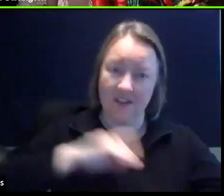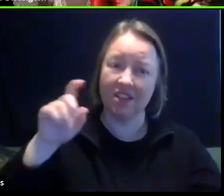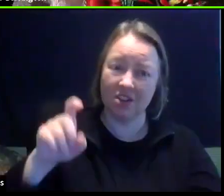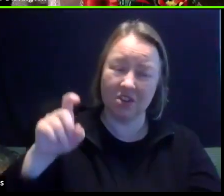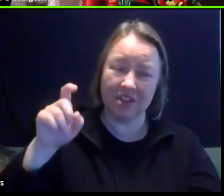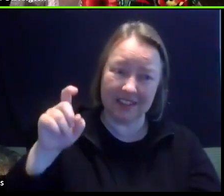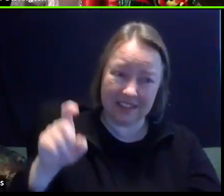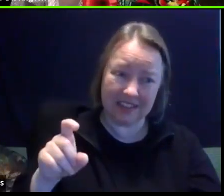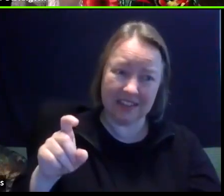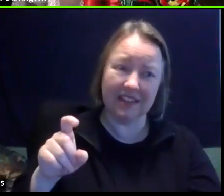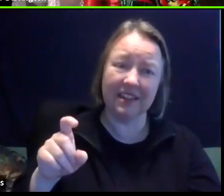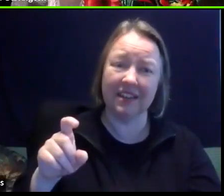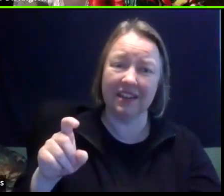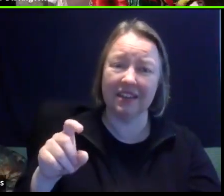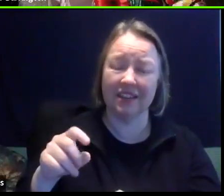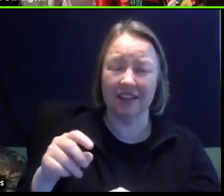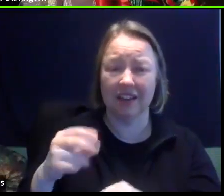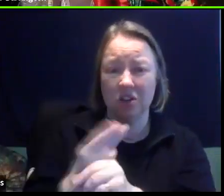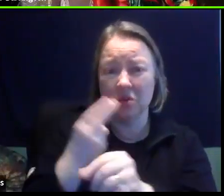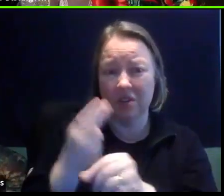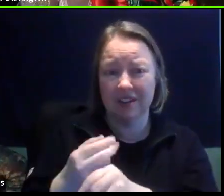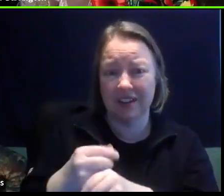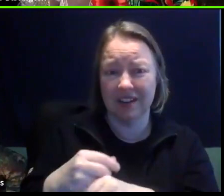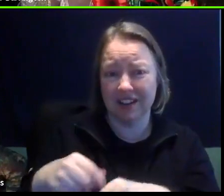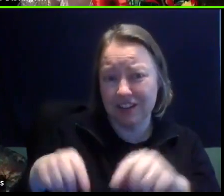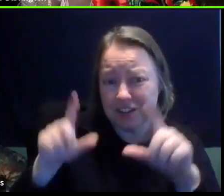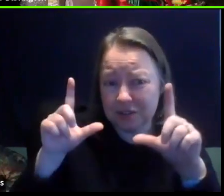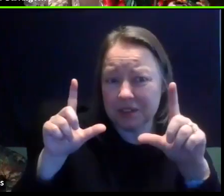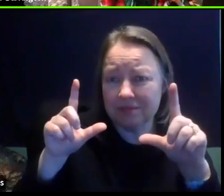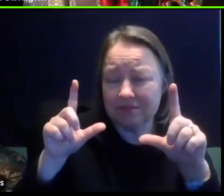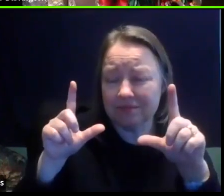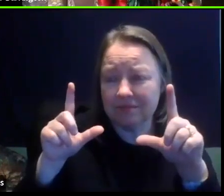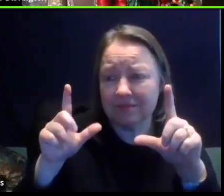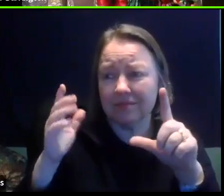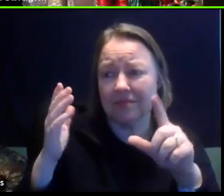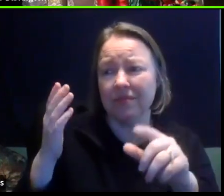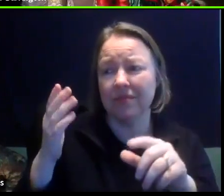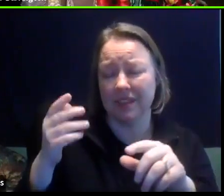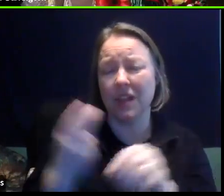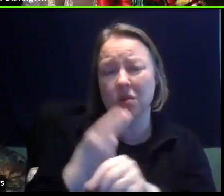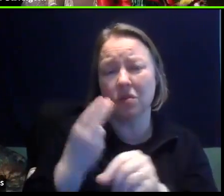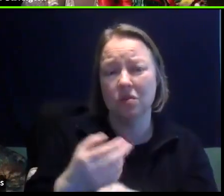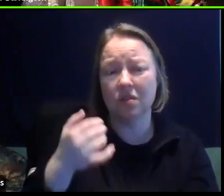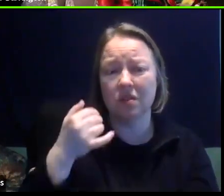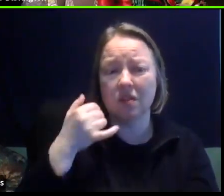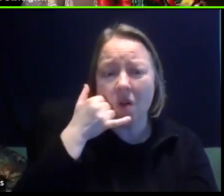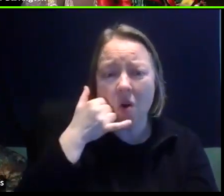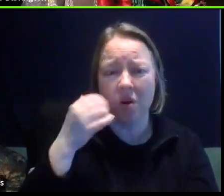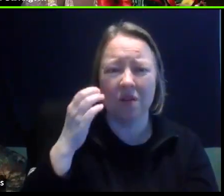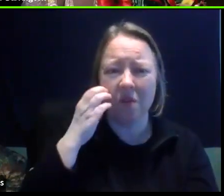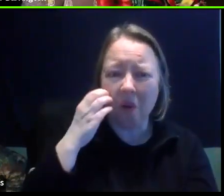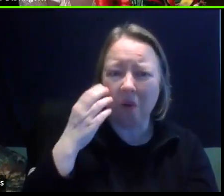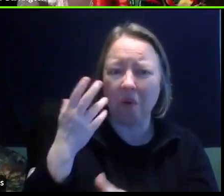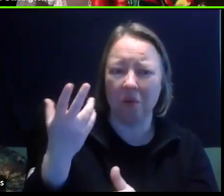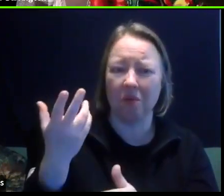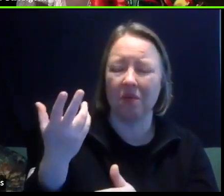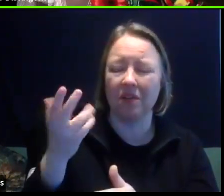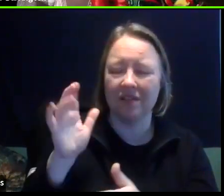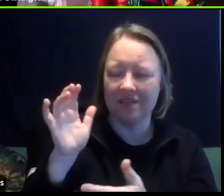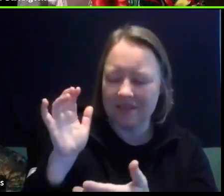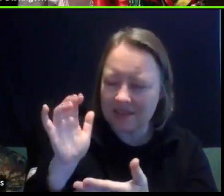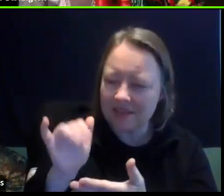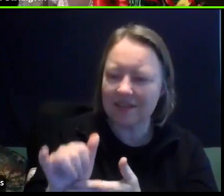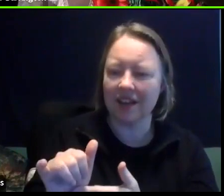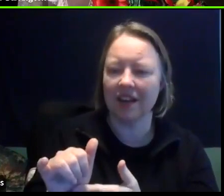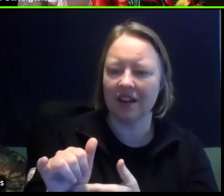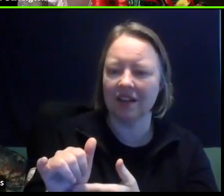pockets by the screen time, and they would do that with their telephones. Mm-hmm. So I think that piece kind of speaks for